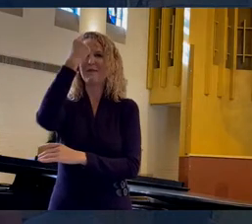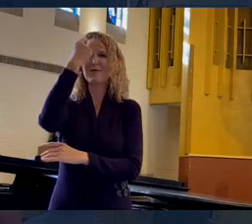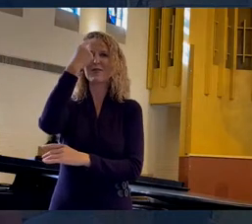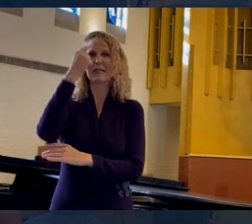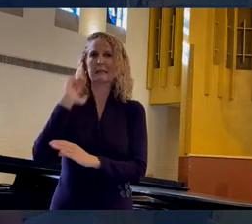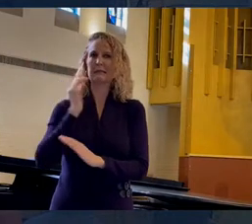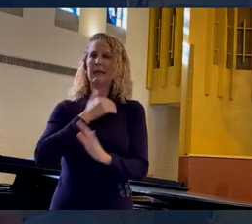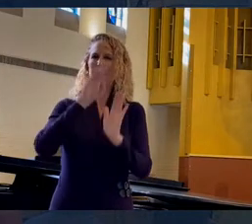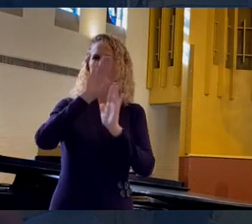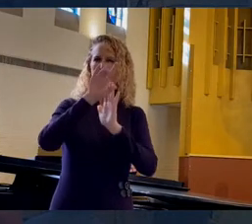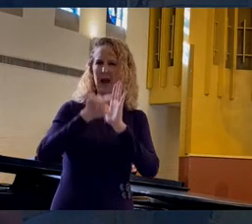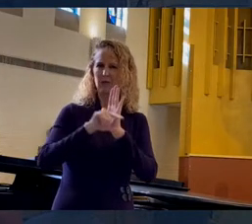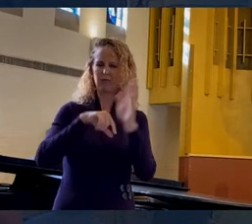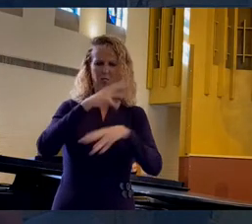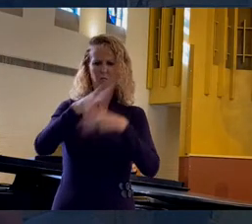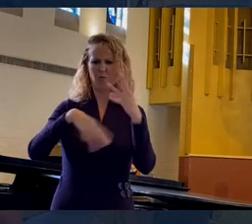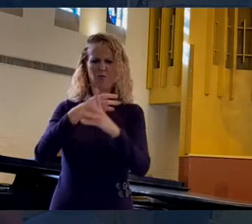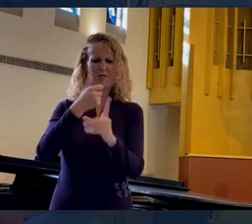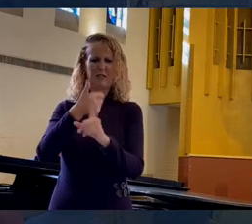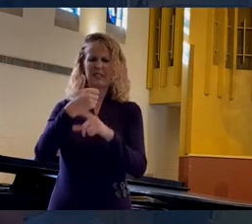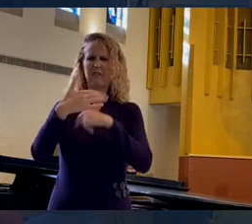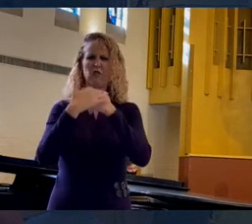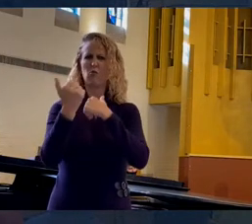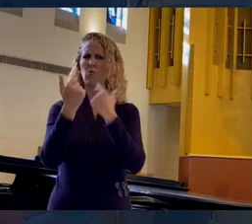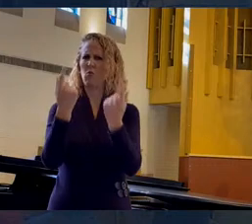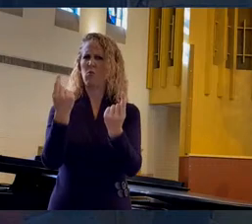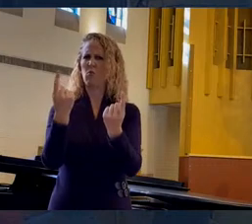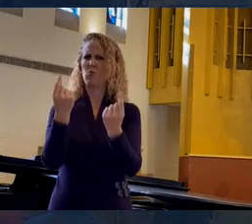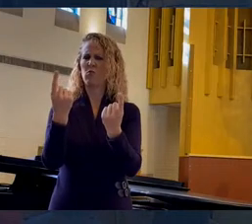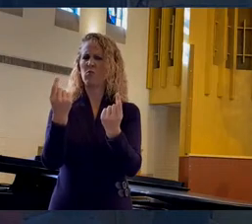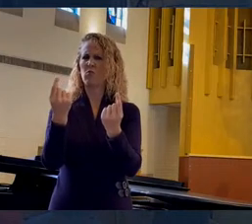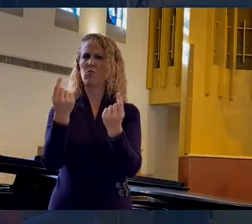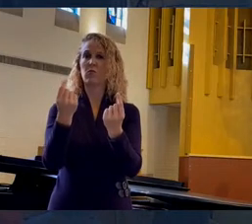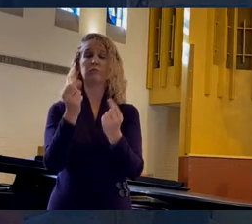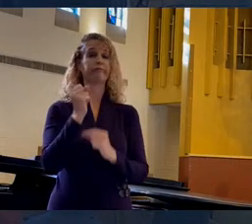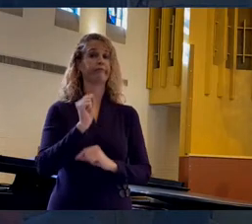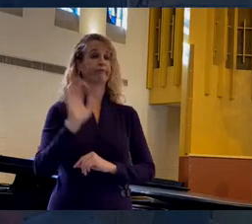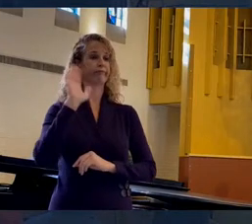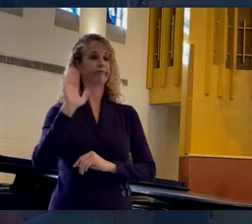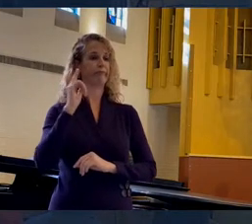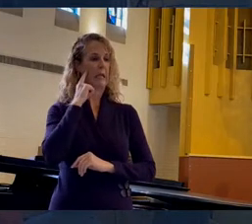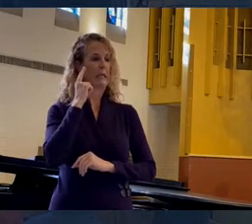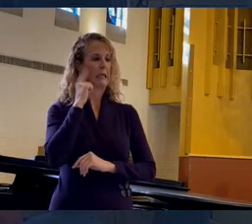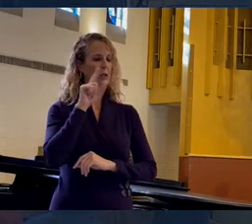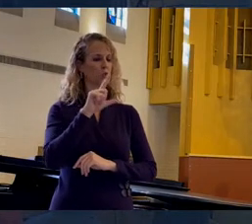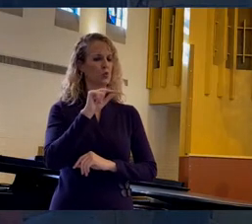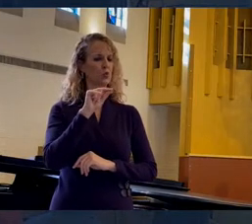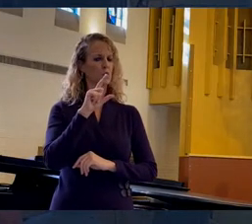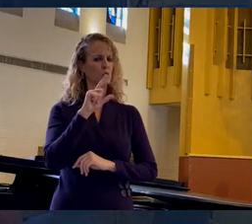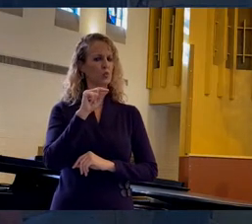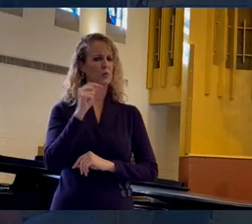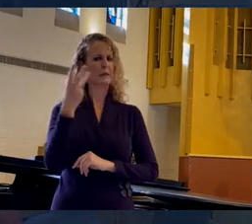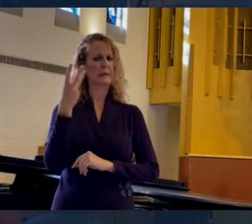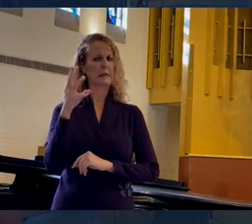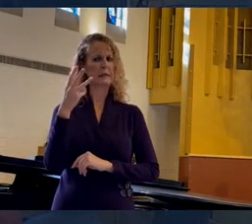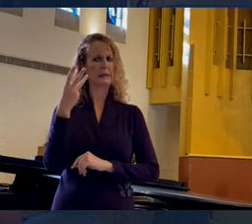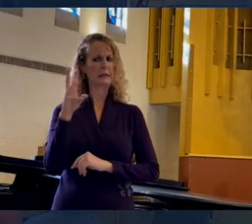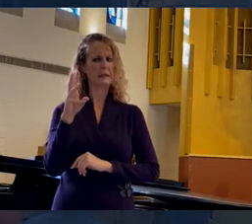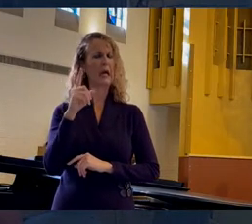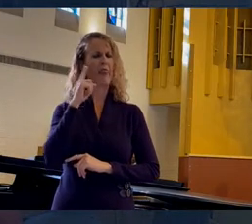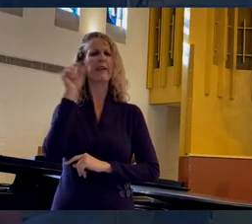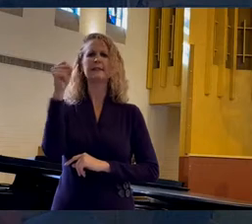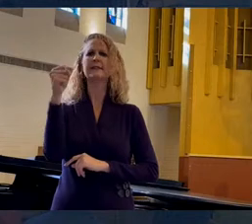understand where we're coming from and what does the world call us to today. Back in, I think it was 2016, the